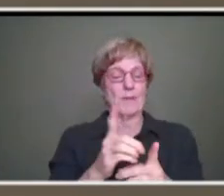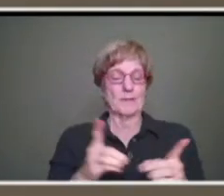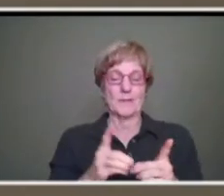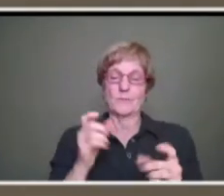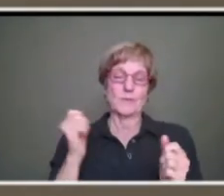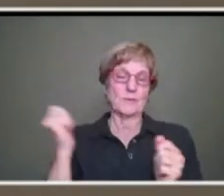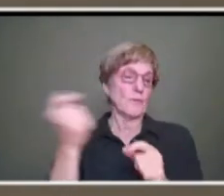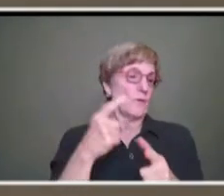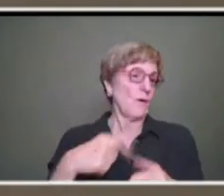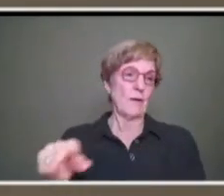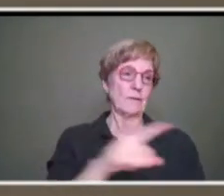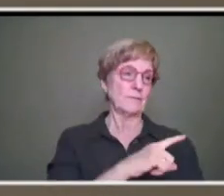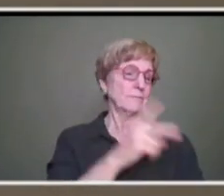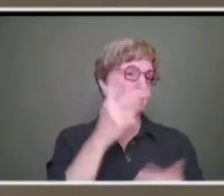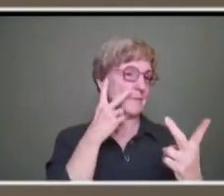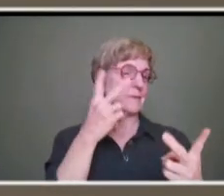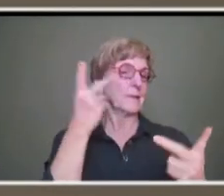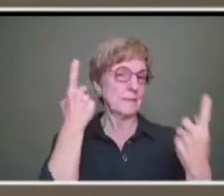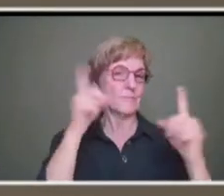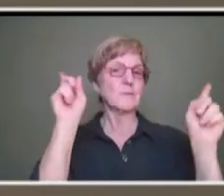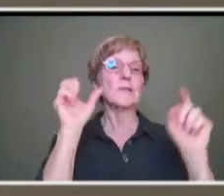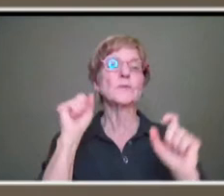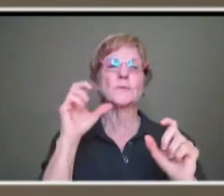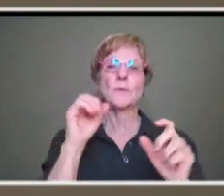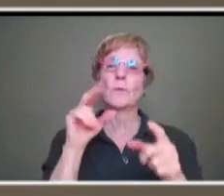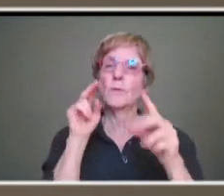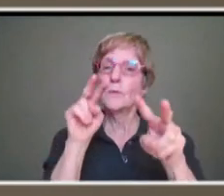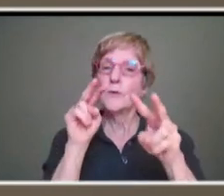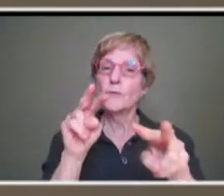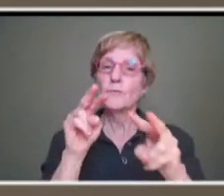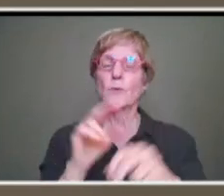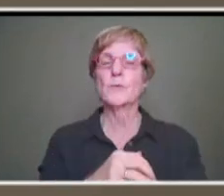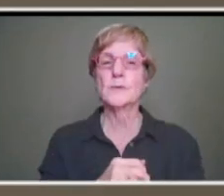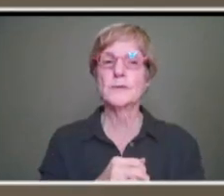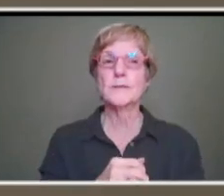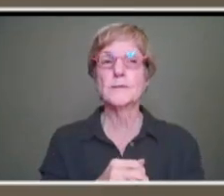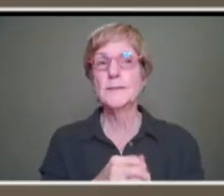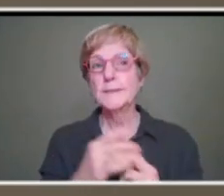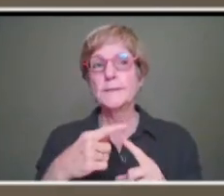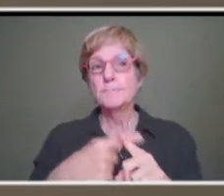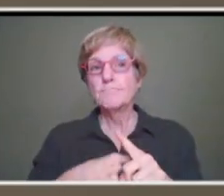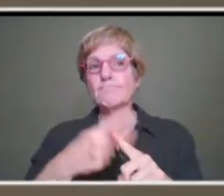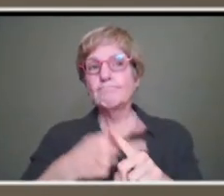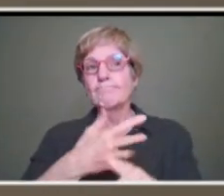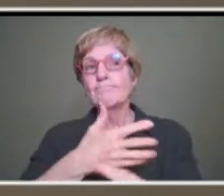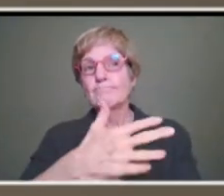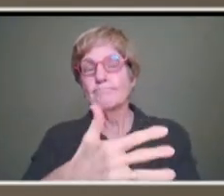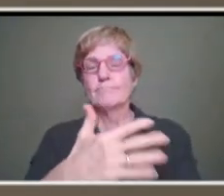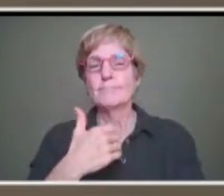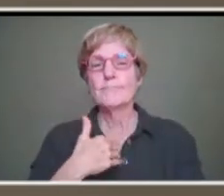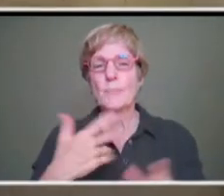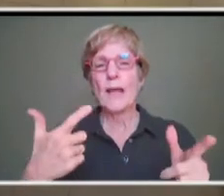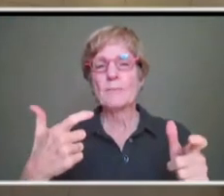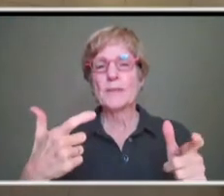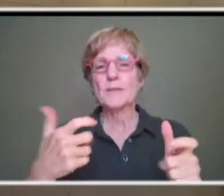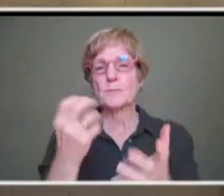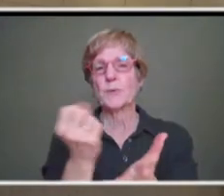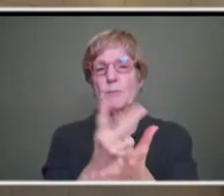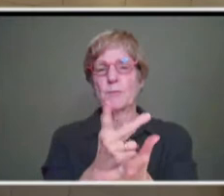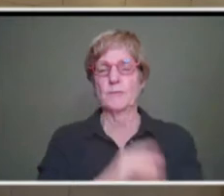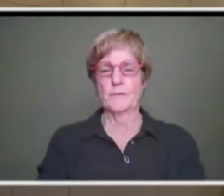districts uh succeed so looking forward to tracking this over the next month and hopefully having a speedy approval